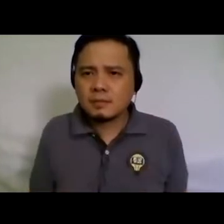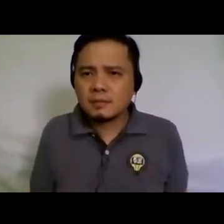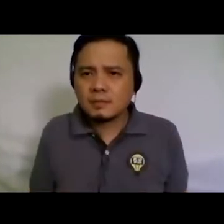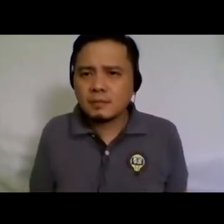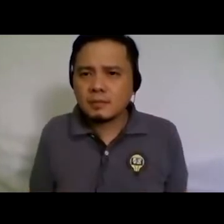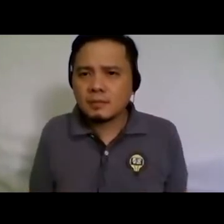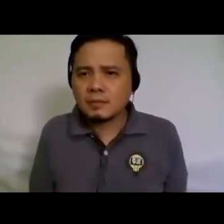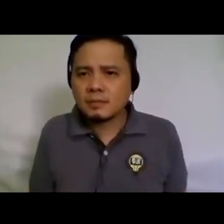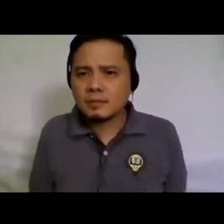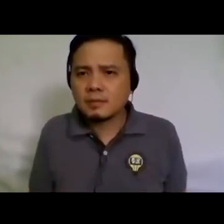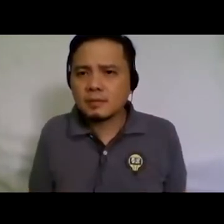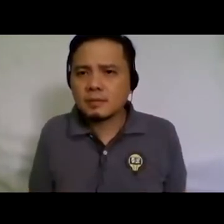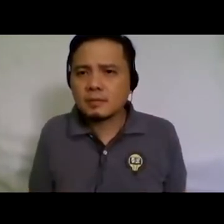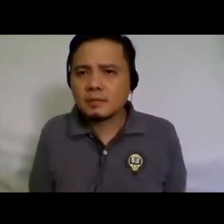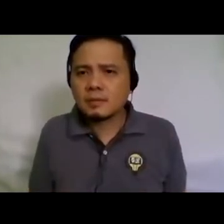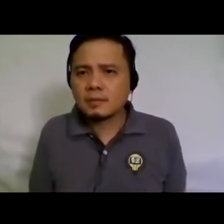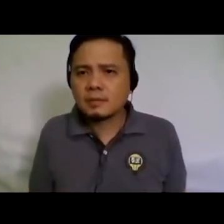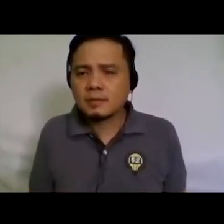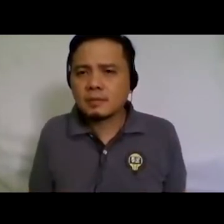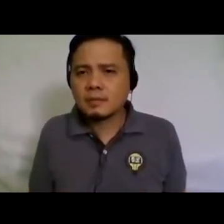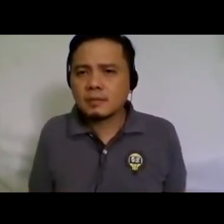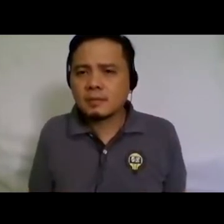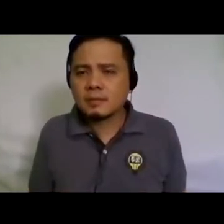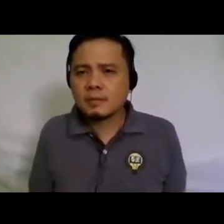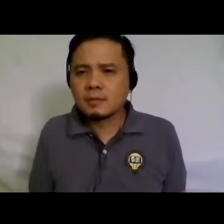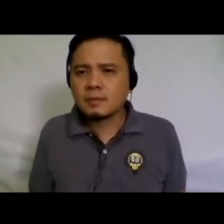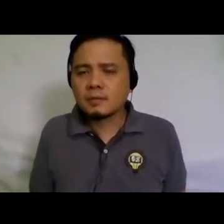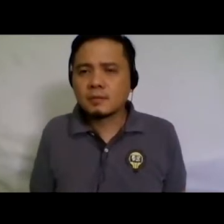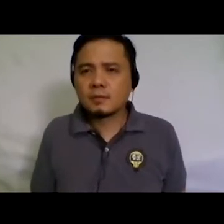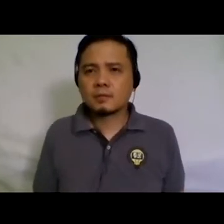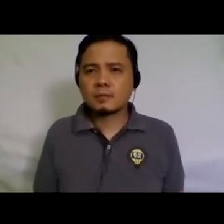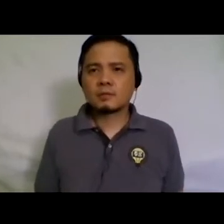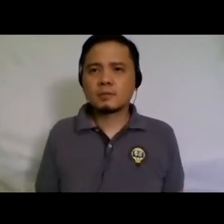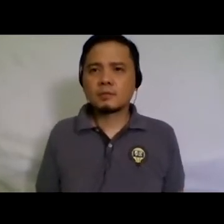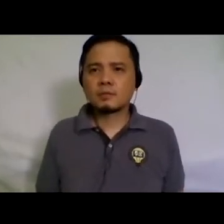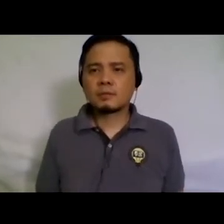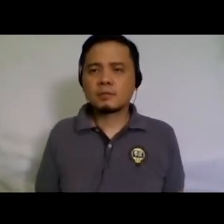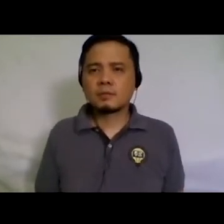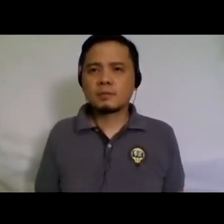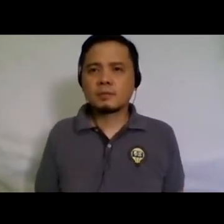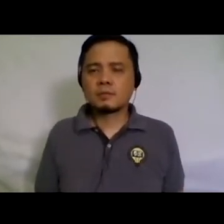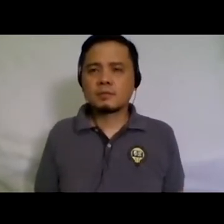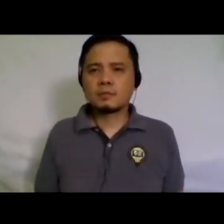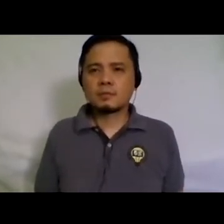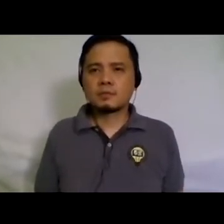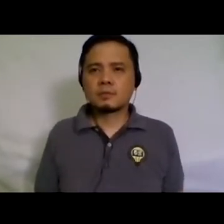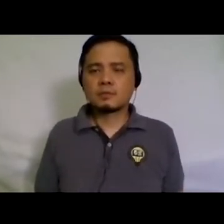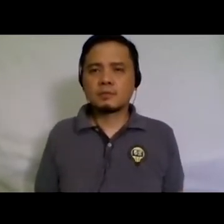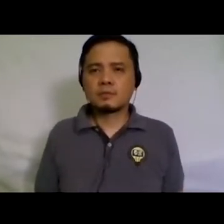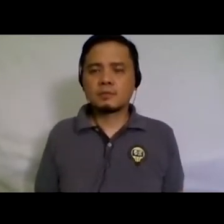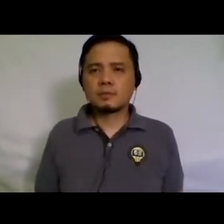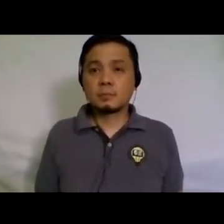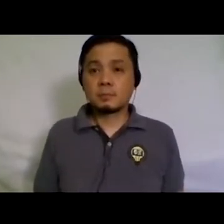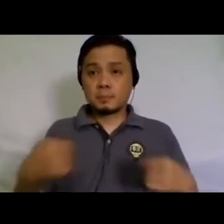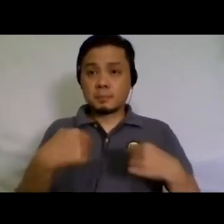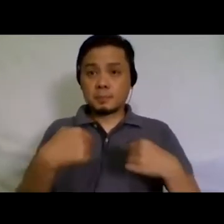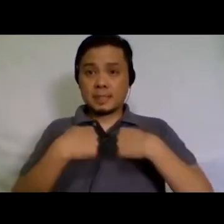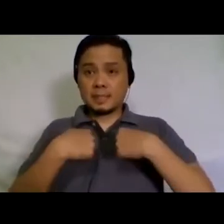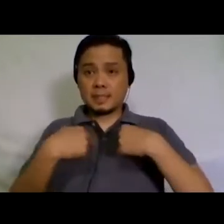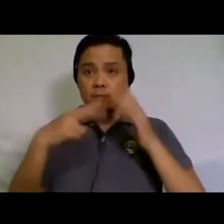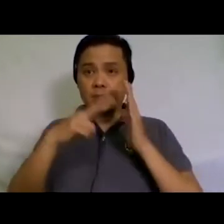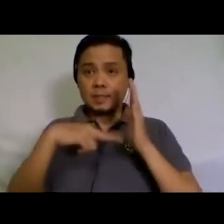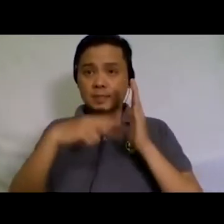Read and we will answer. Read and answer. Who read? You, me read or you